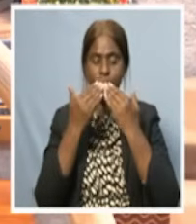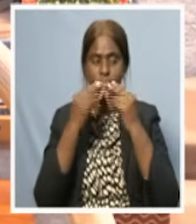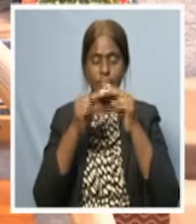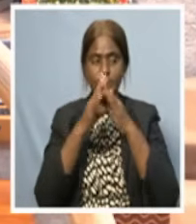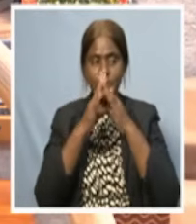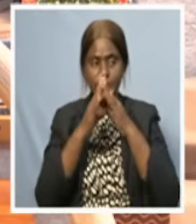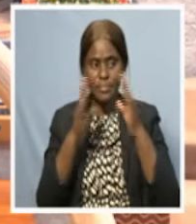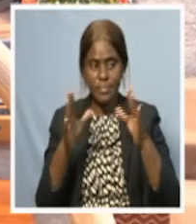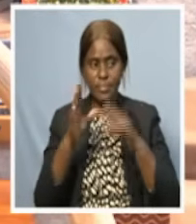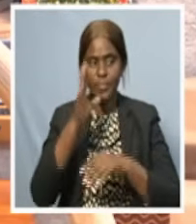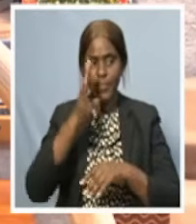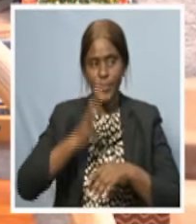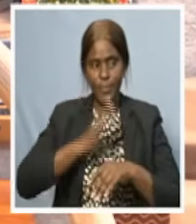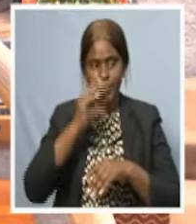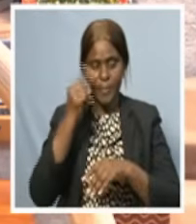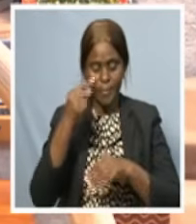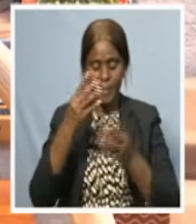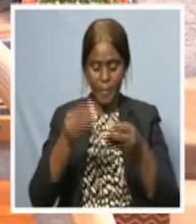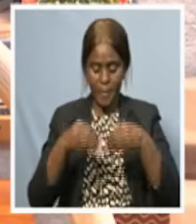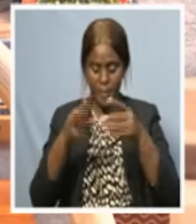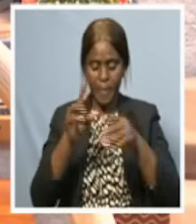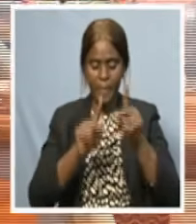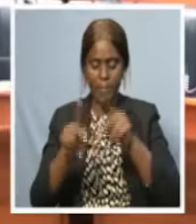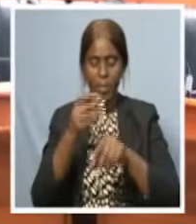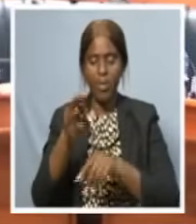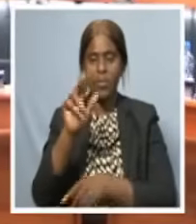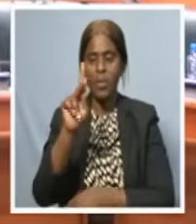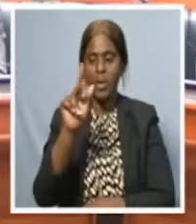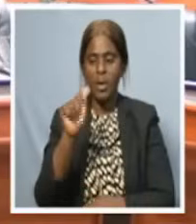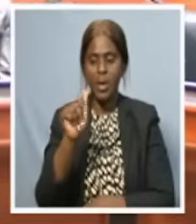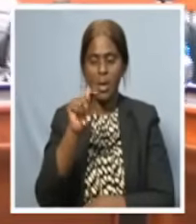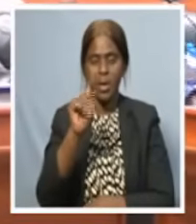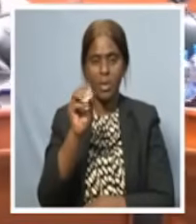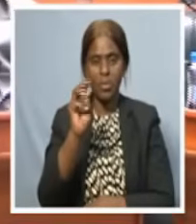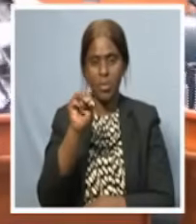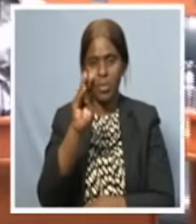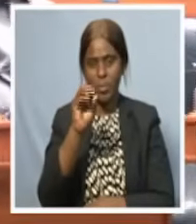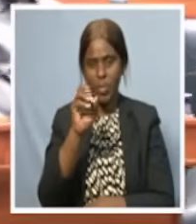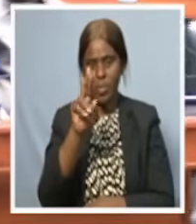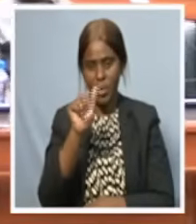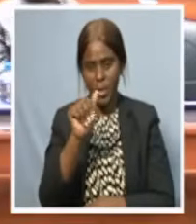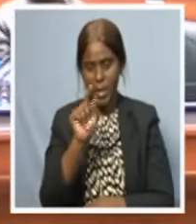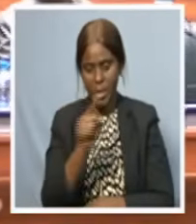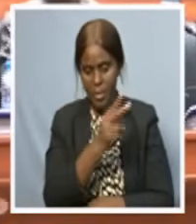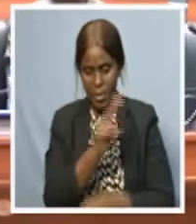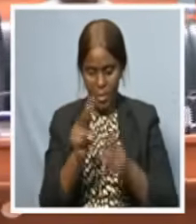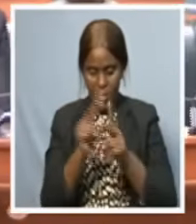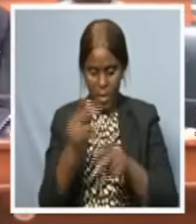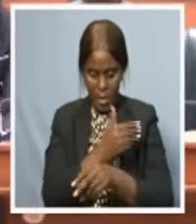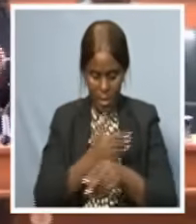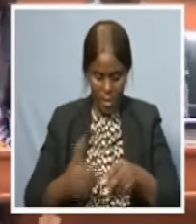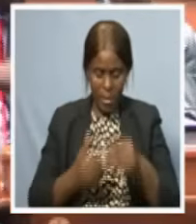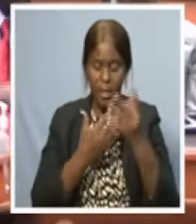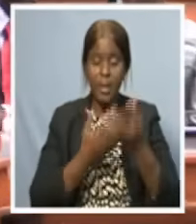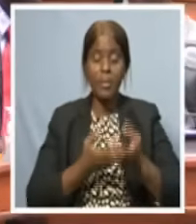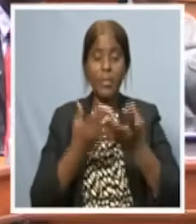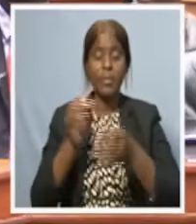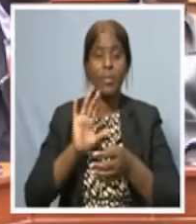Thank you very much, Madam Speaker, for according the people of Katombola constituency to raise on a very serious point of